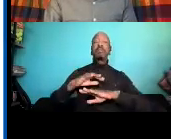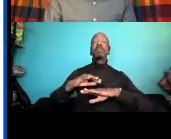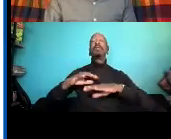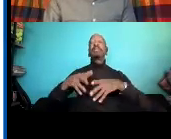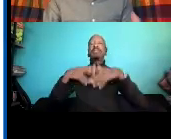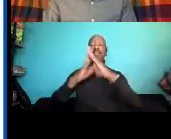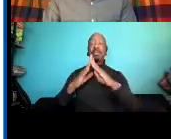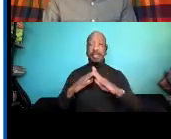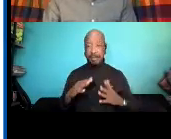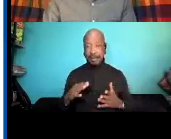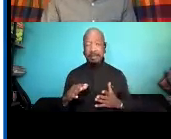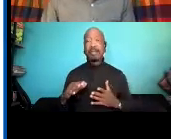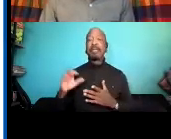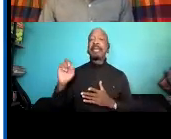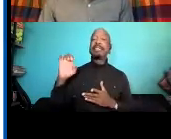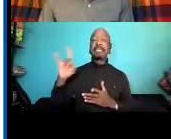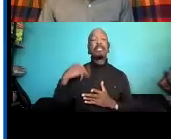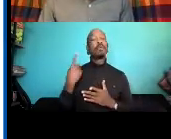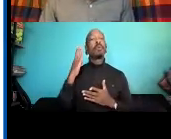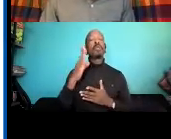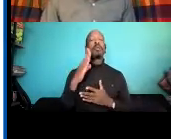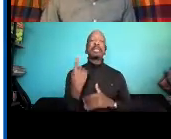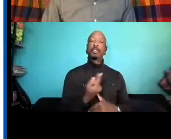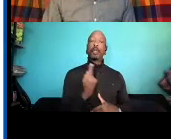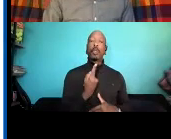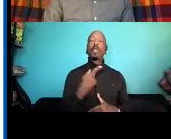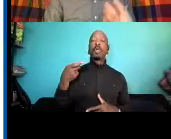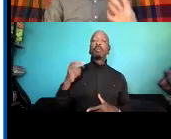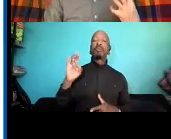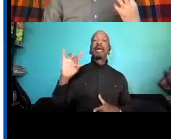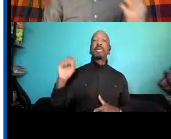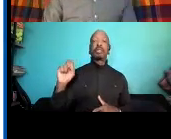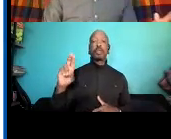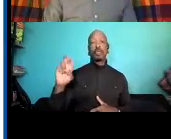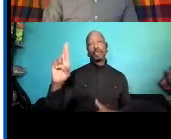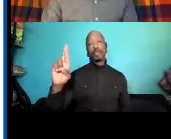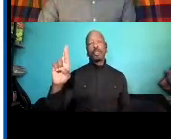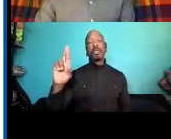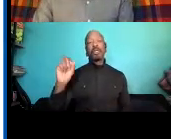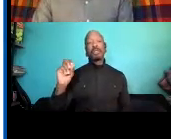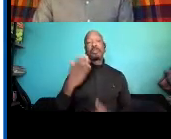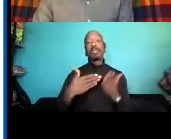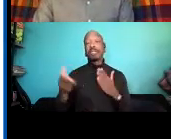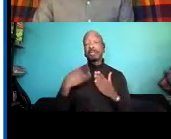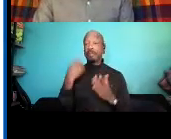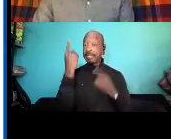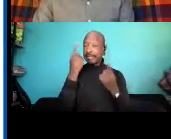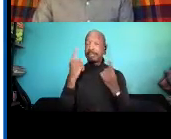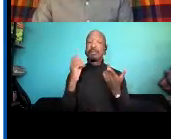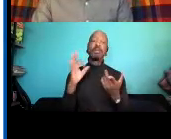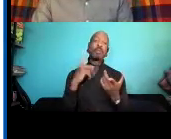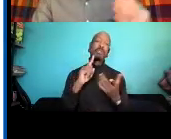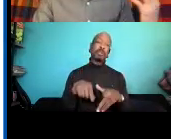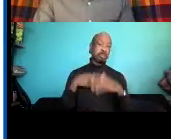or if you're by yourself, or a partnership if you're working with somebody else. So some things to think about if you're going to just start doing